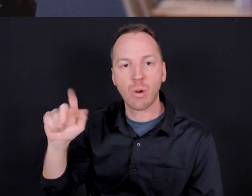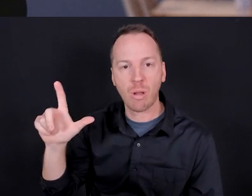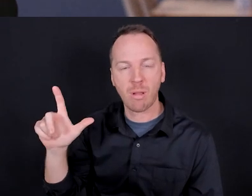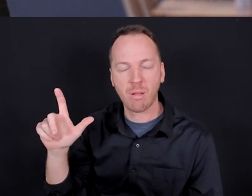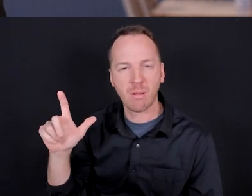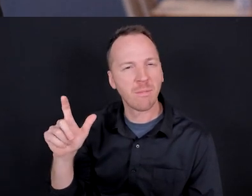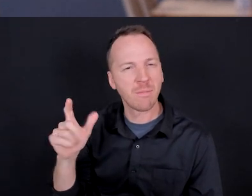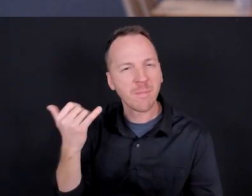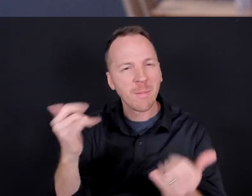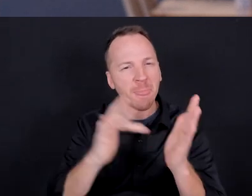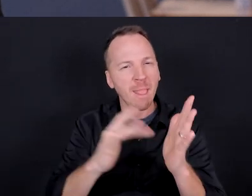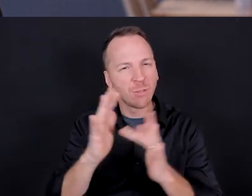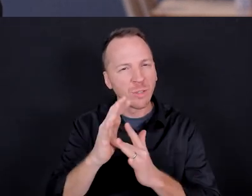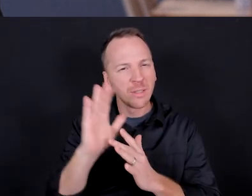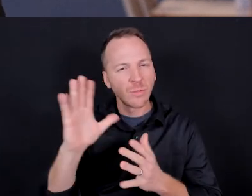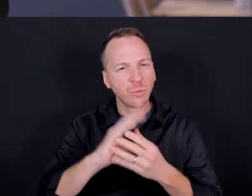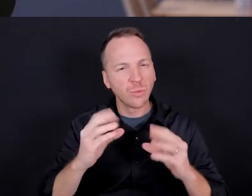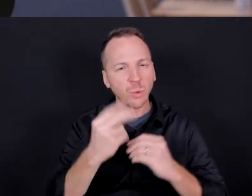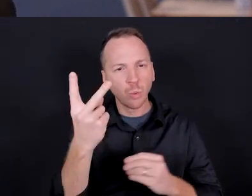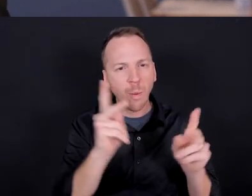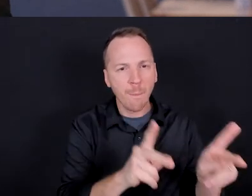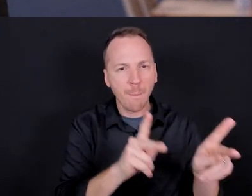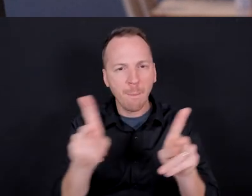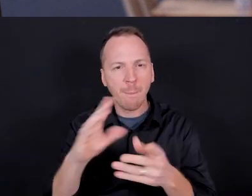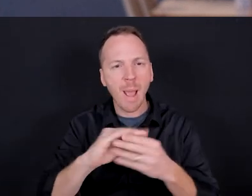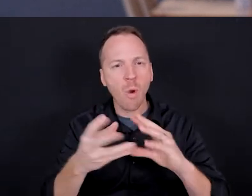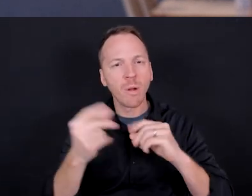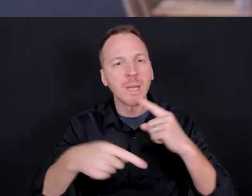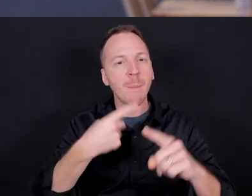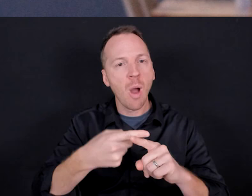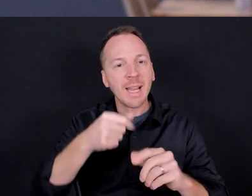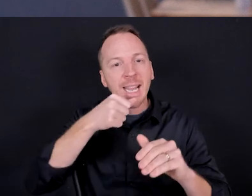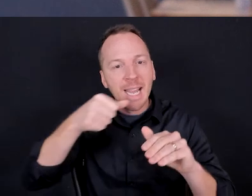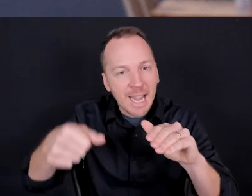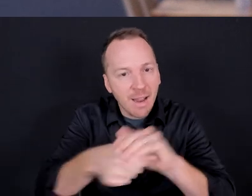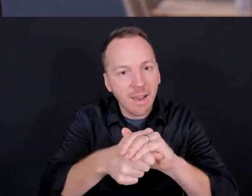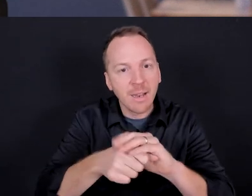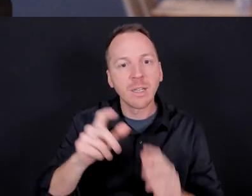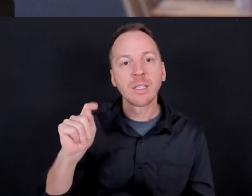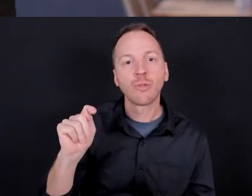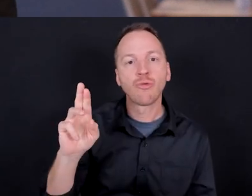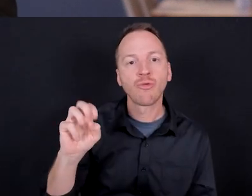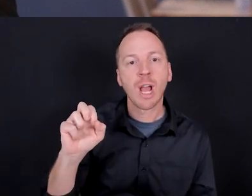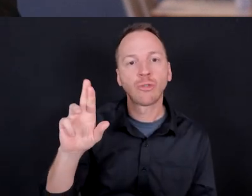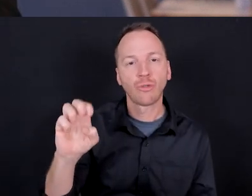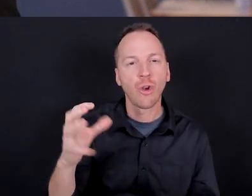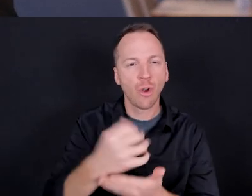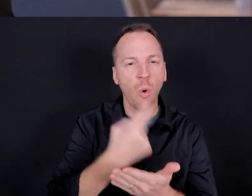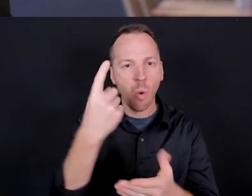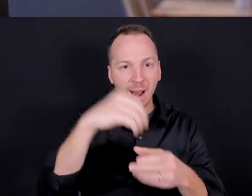You know, today Jesus tells us two parables about hidden treasure. One is a treasure that's hidden in a